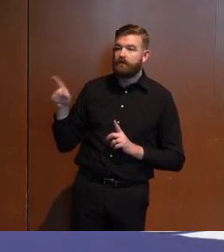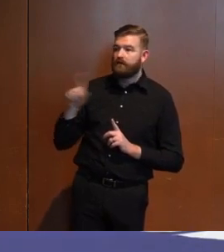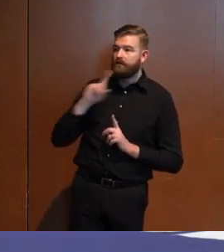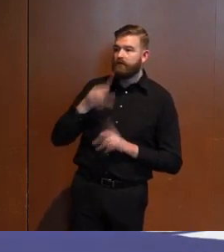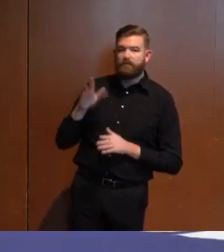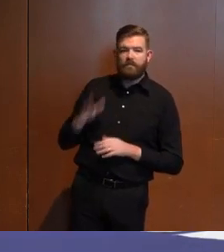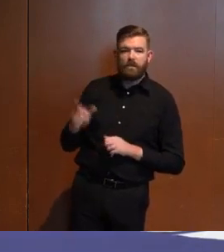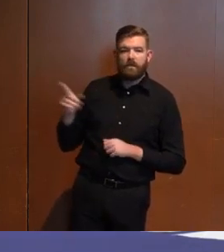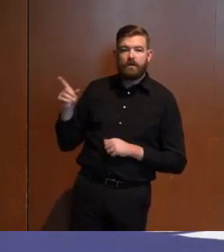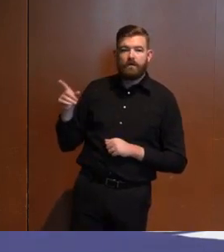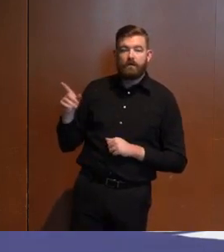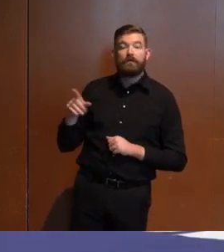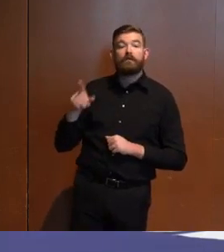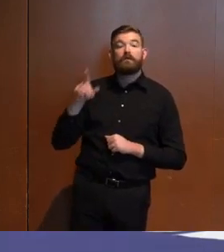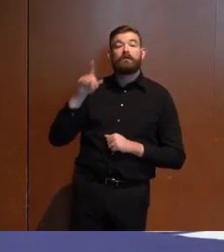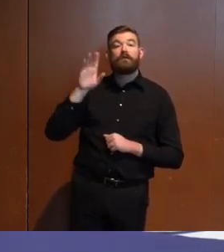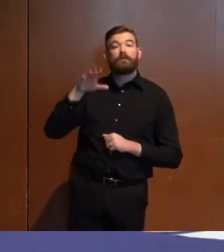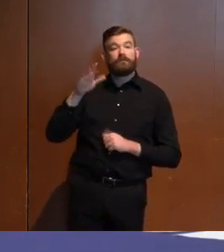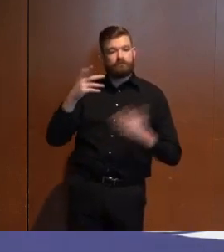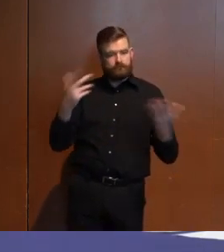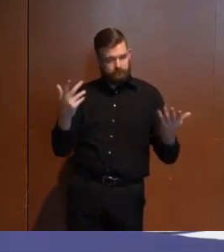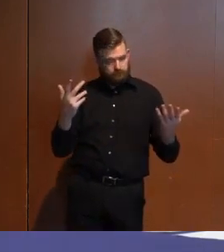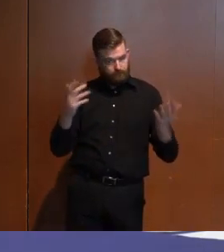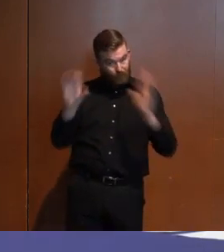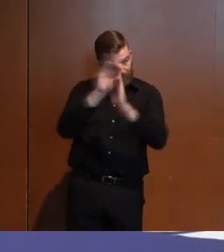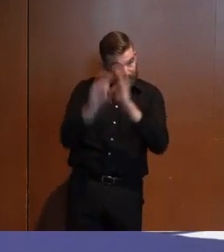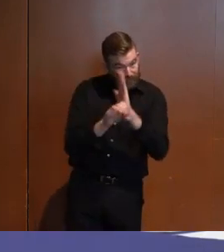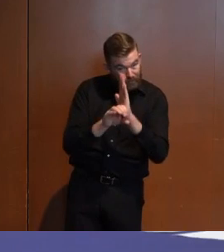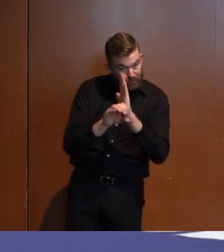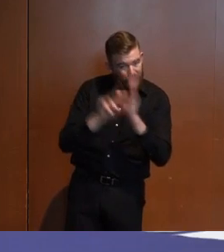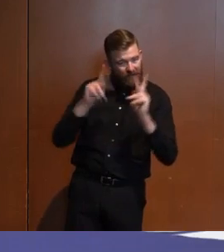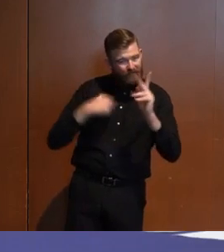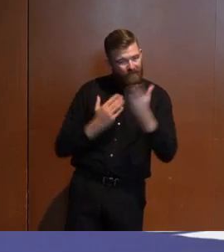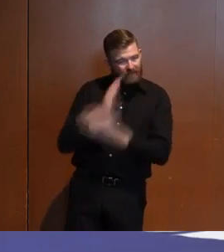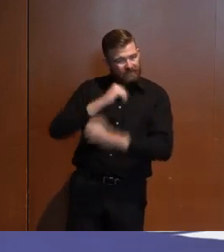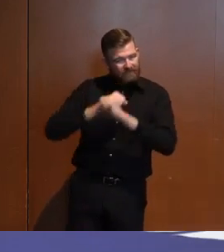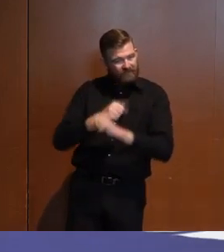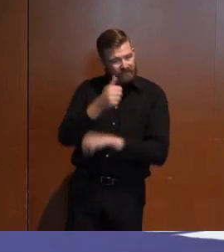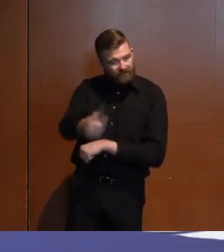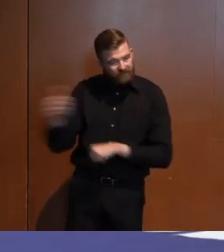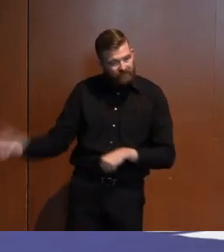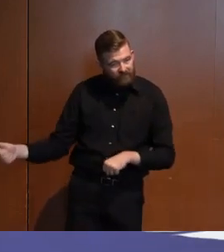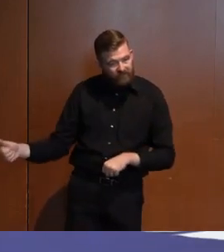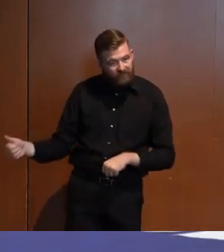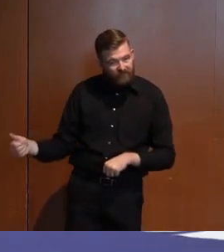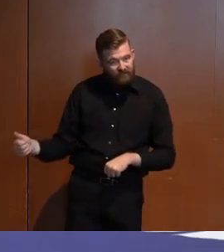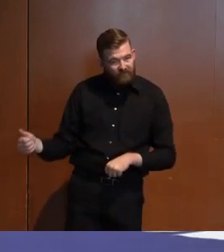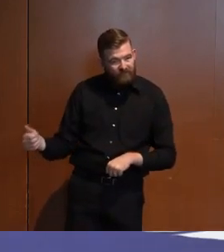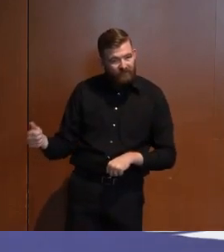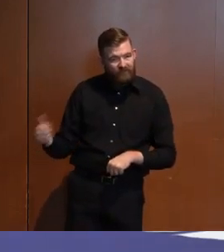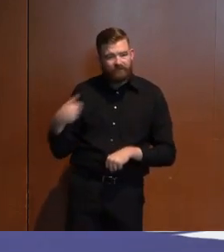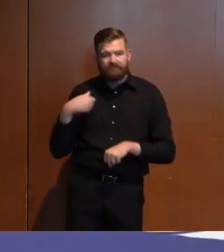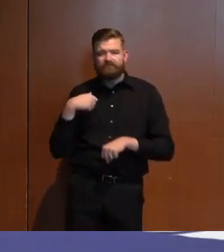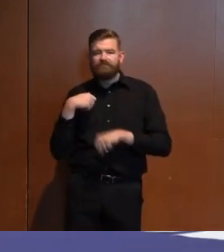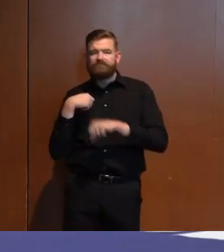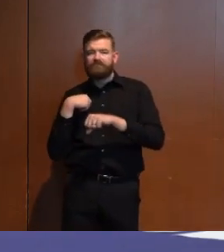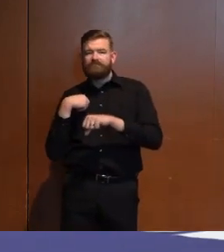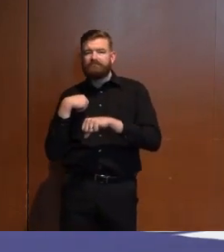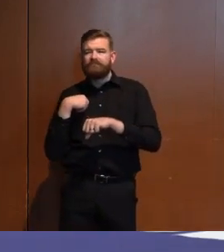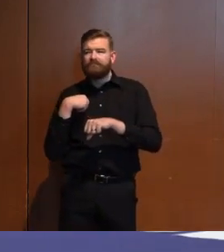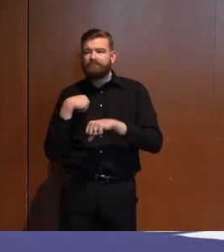I respect the Second Amendment. I just want to make sure Well, I understand that. You have 2 armed guards here, so clearly you understand it and respect it. But there's people that live in fear every